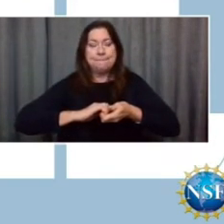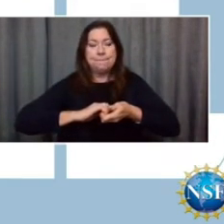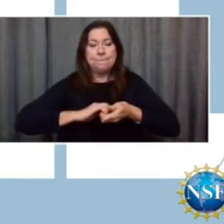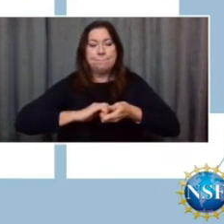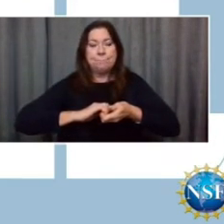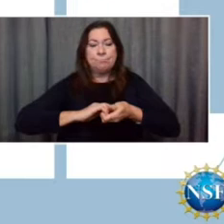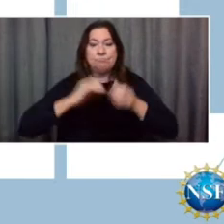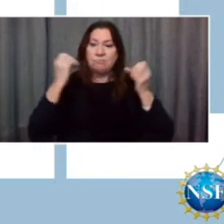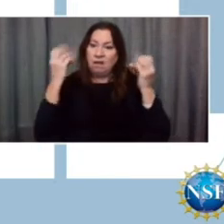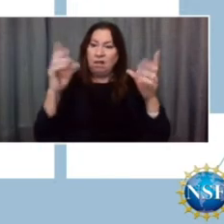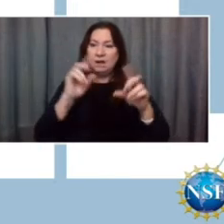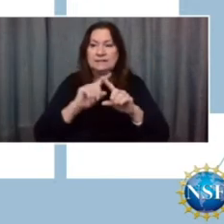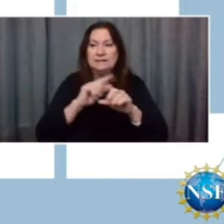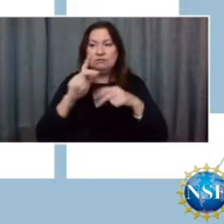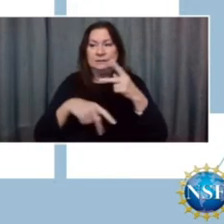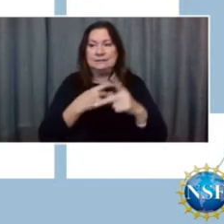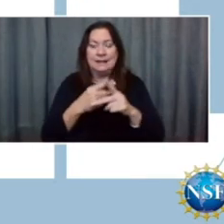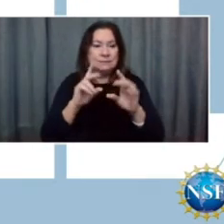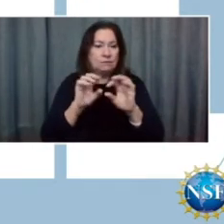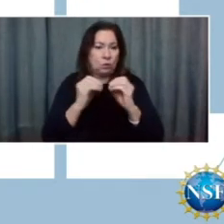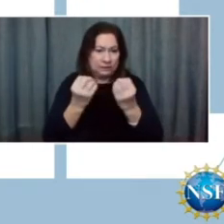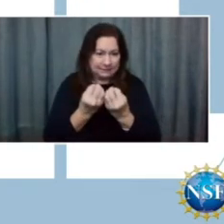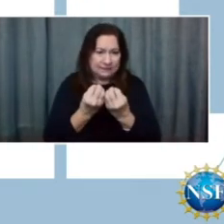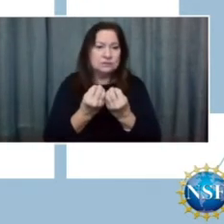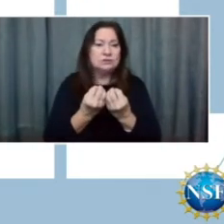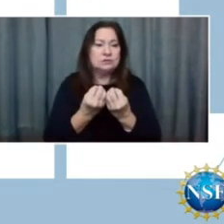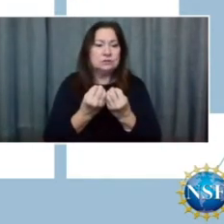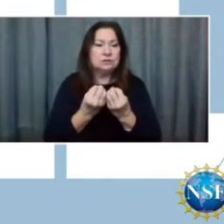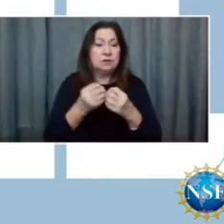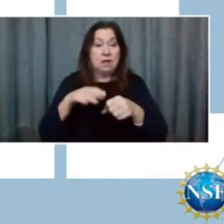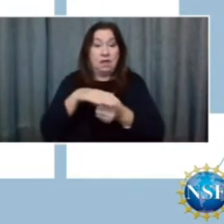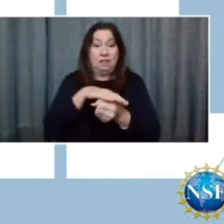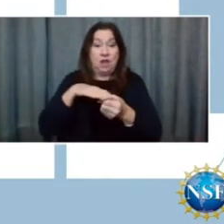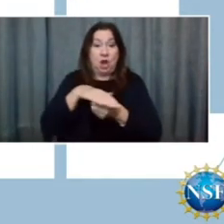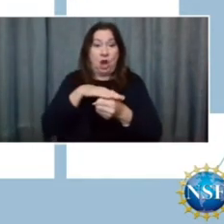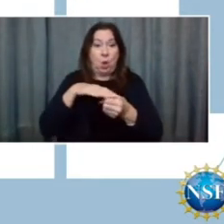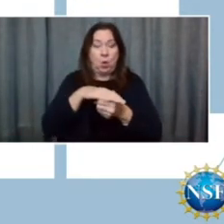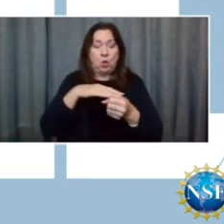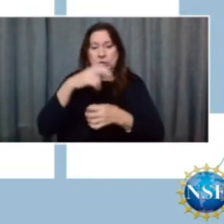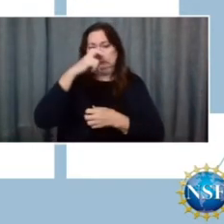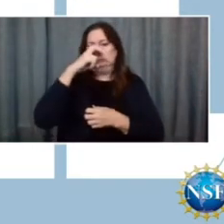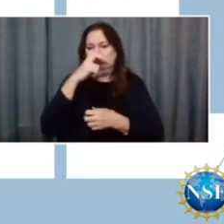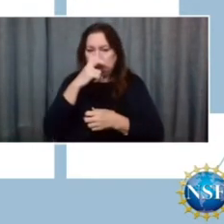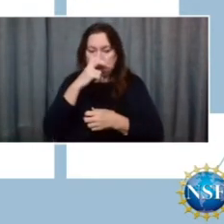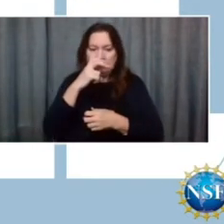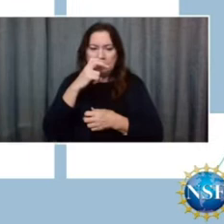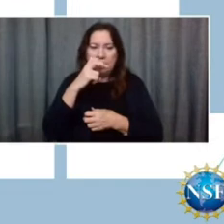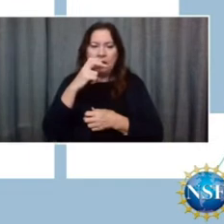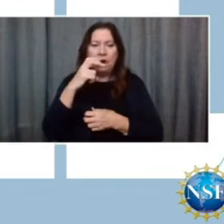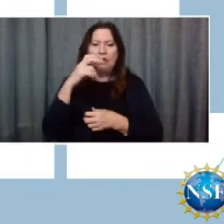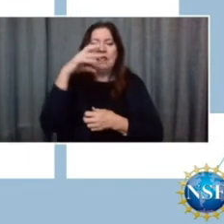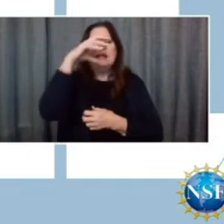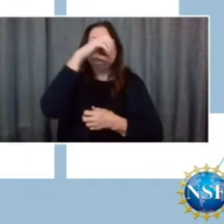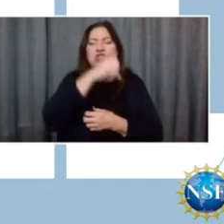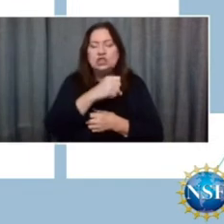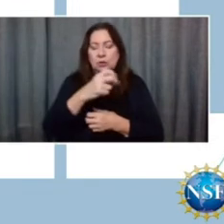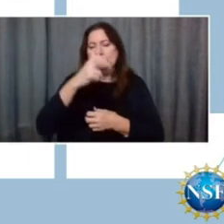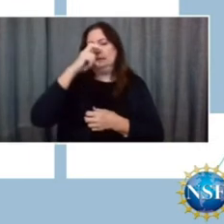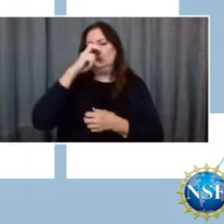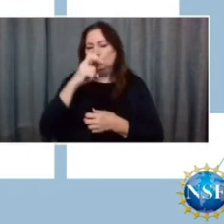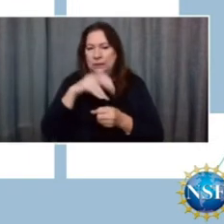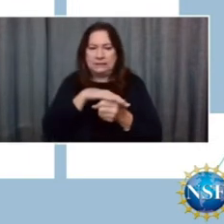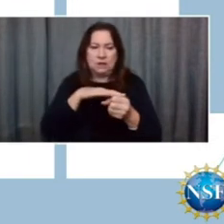lots of different types of organizations, the kind of local constraints or the perceived constraints on them